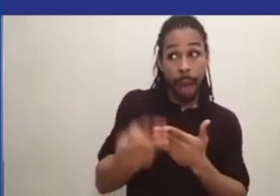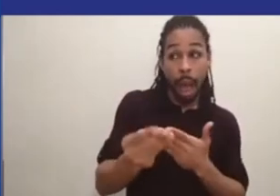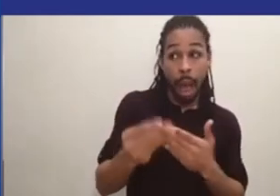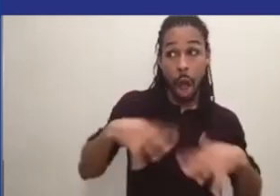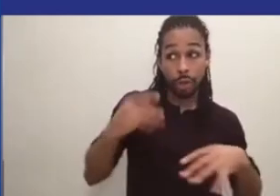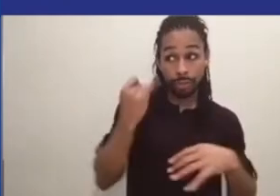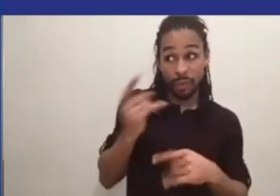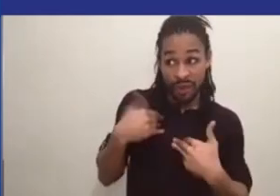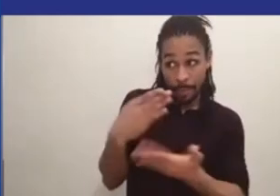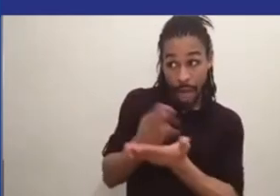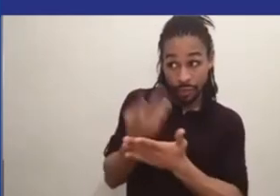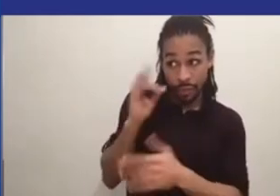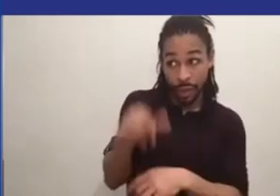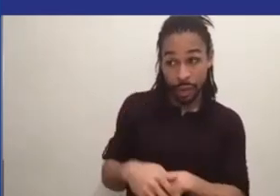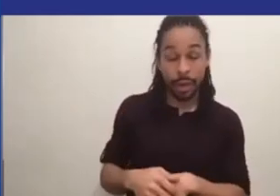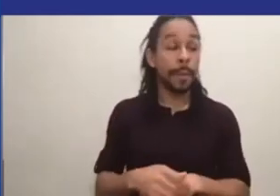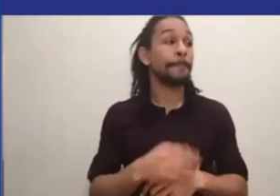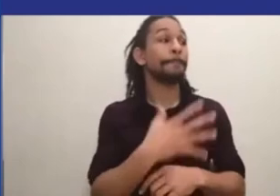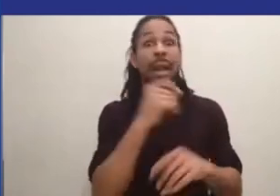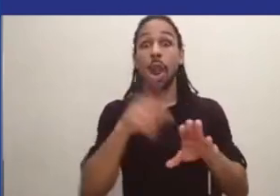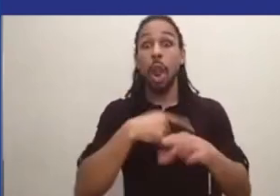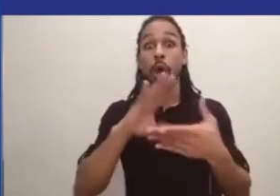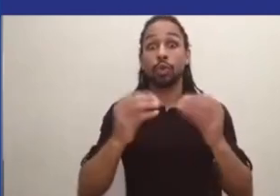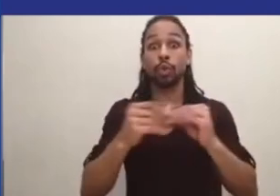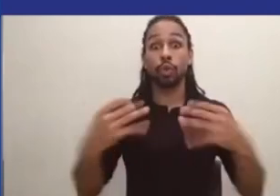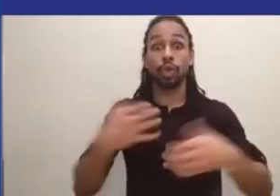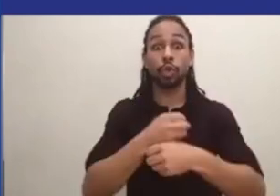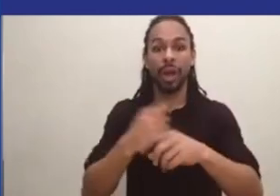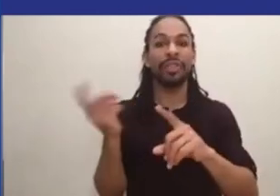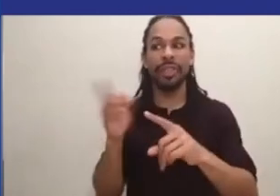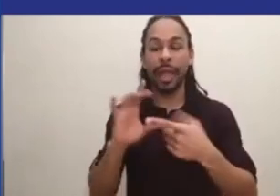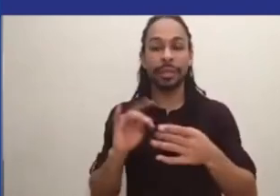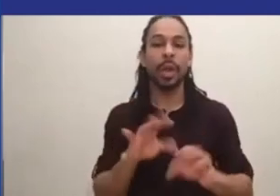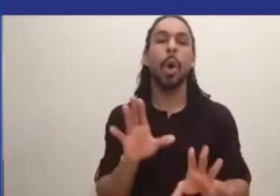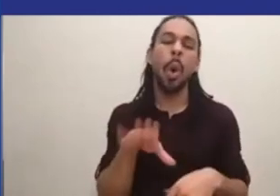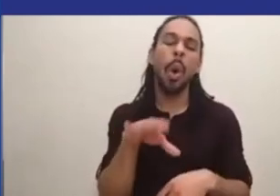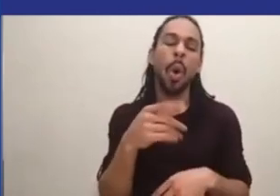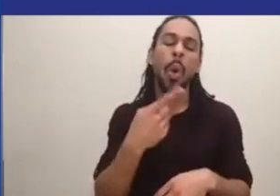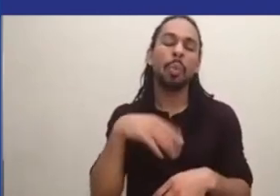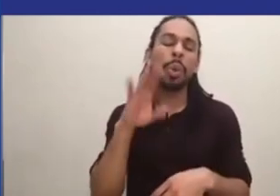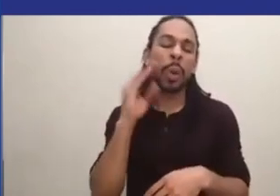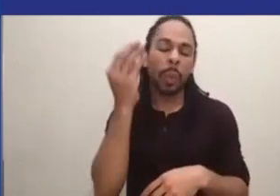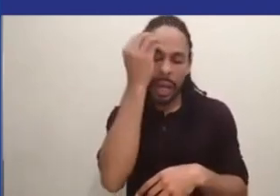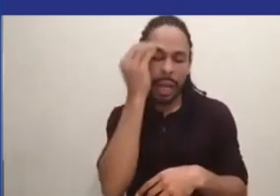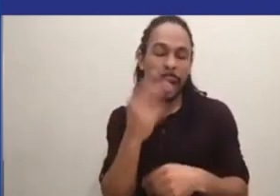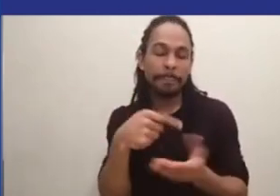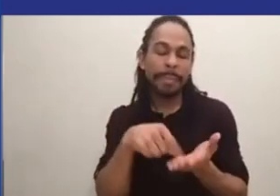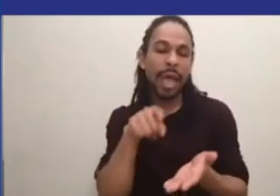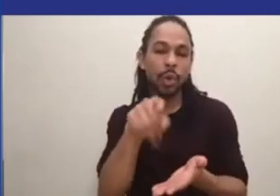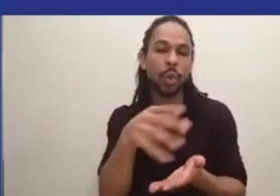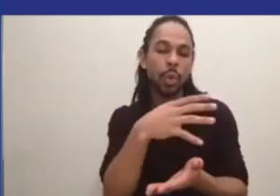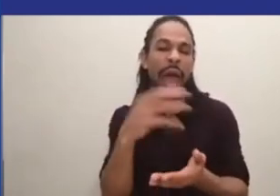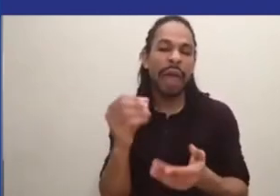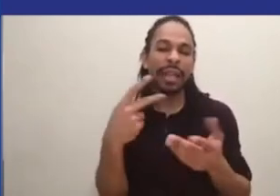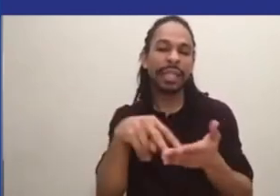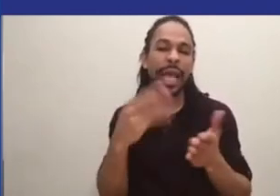Long story short, they said, and I quote, oh, by the way, we're going to be paying you and the dancers in gift